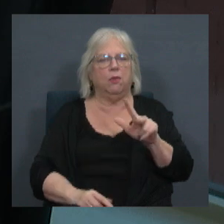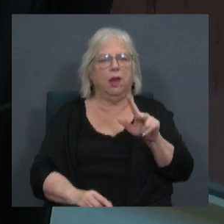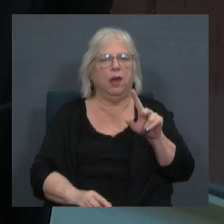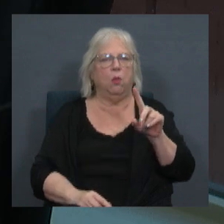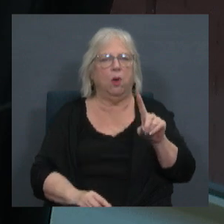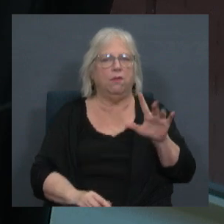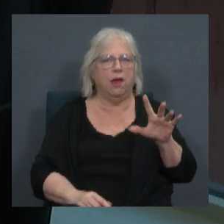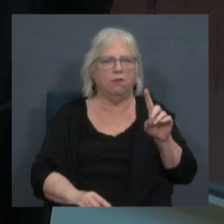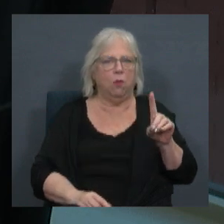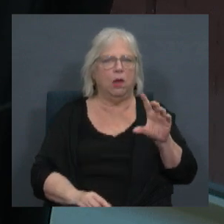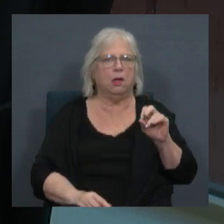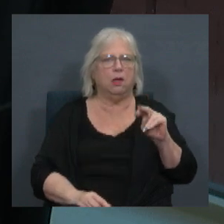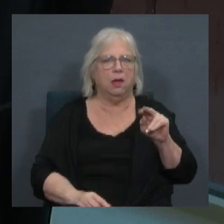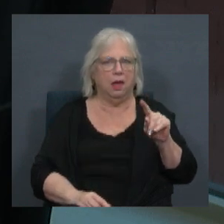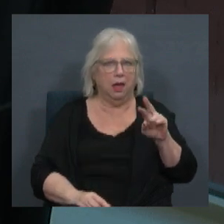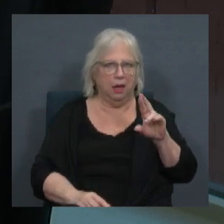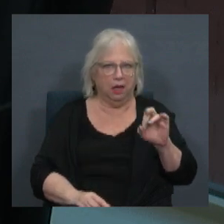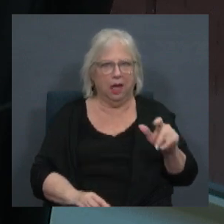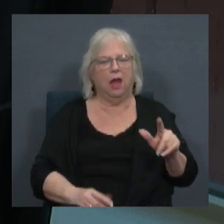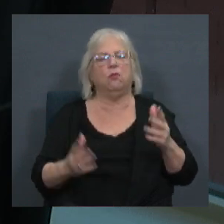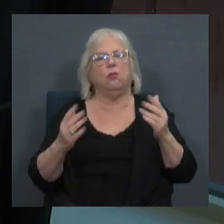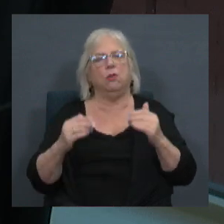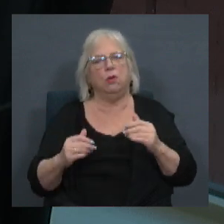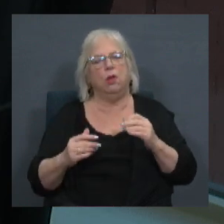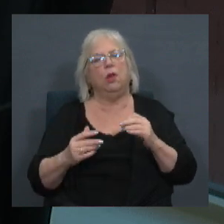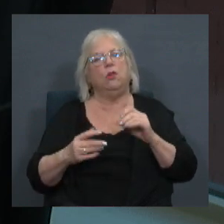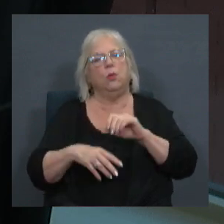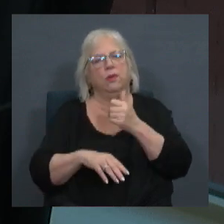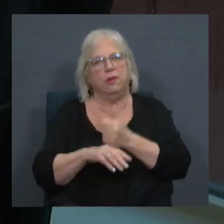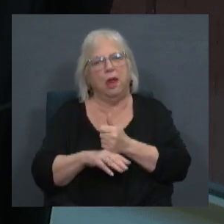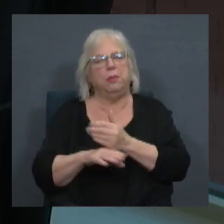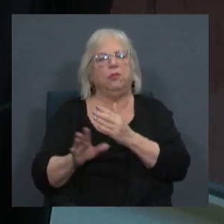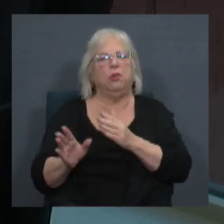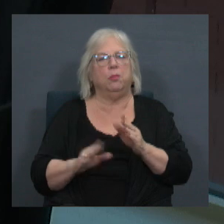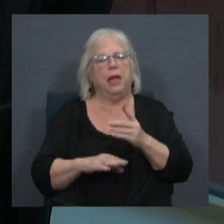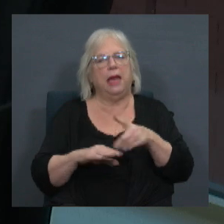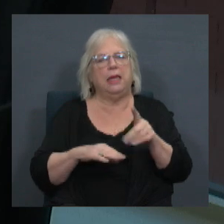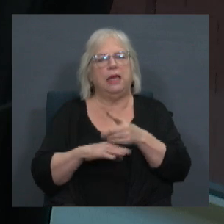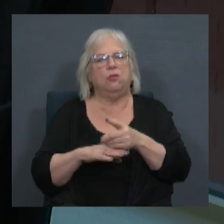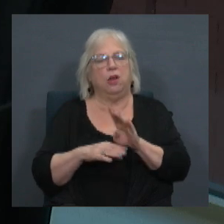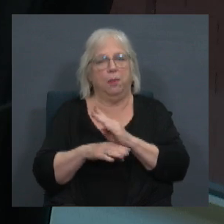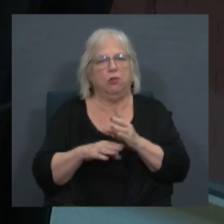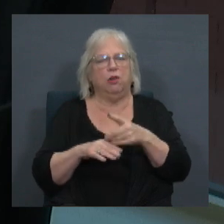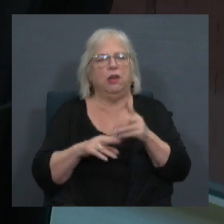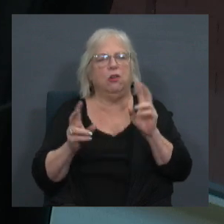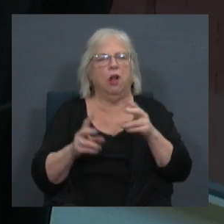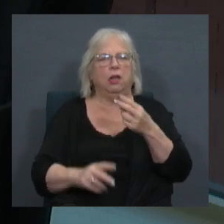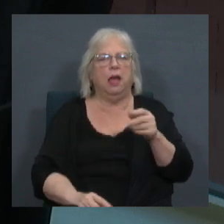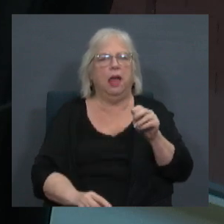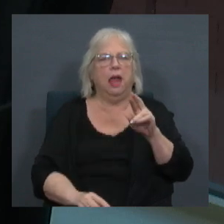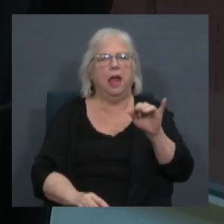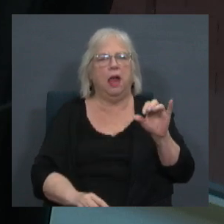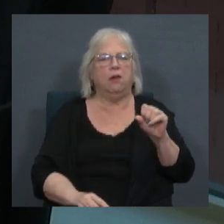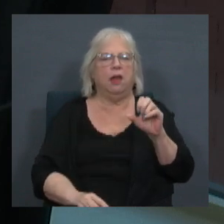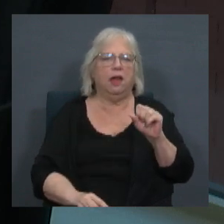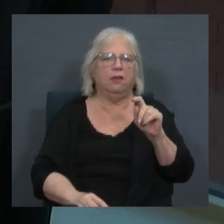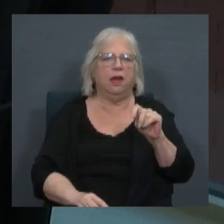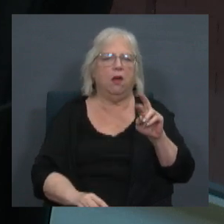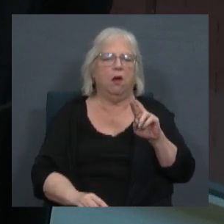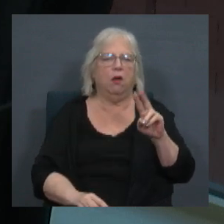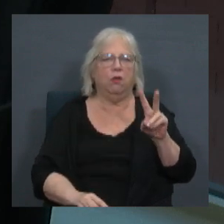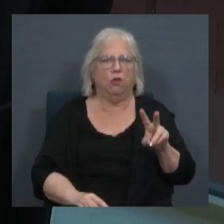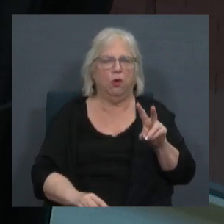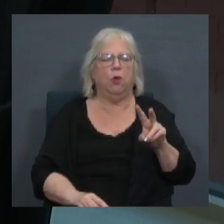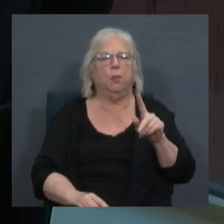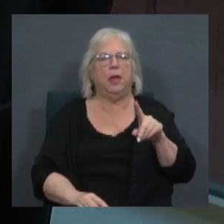Cantrell Road. An ordinance to approve a planned zoning development and to establish a planned district commercial titled Harris STR2 PDC